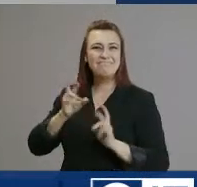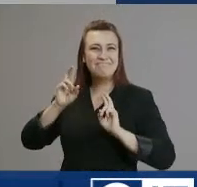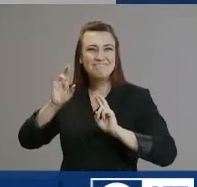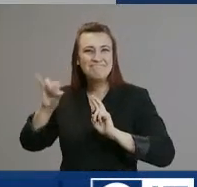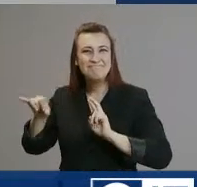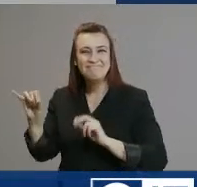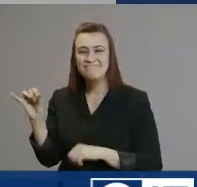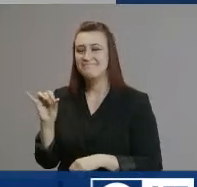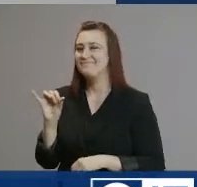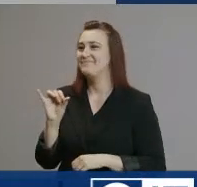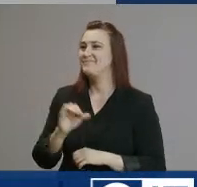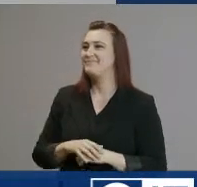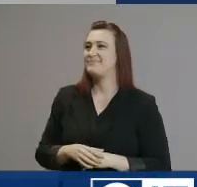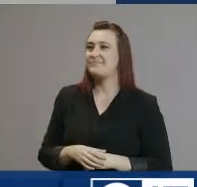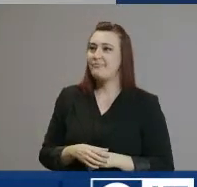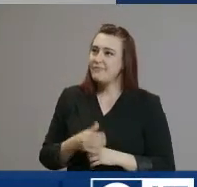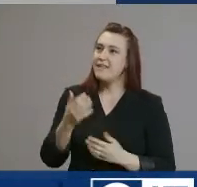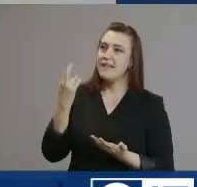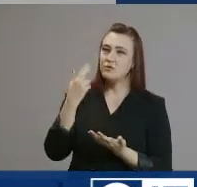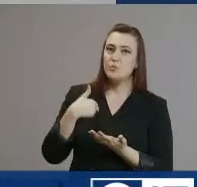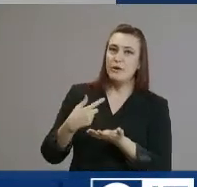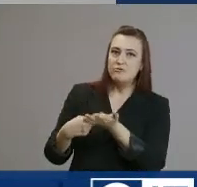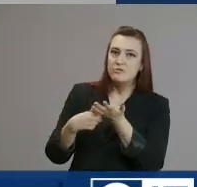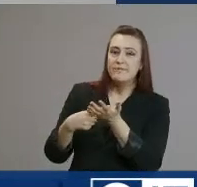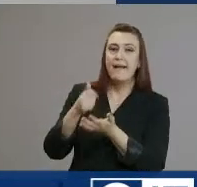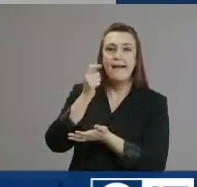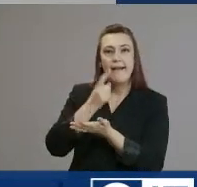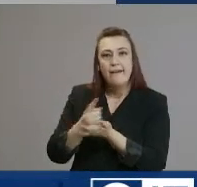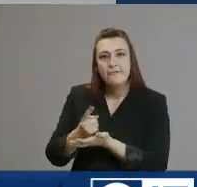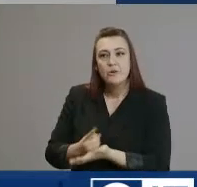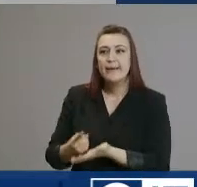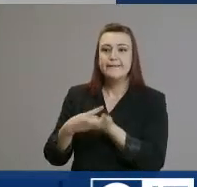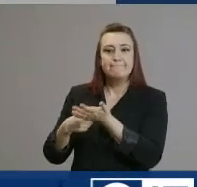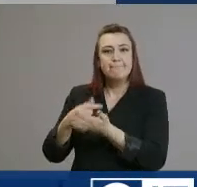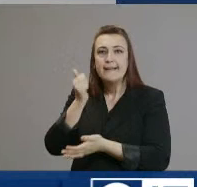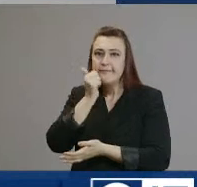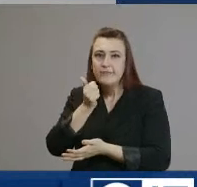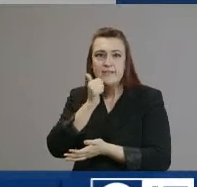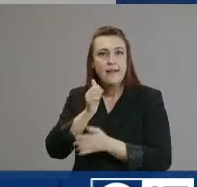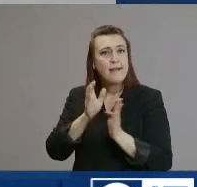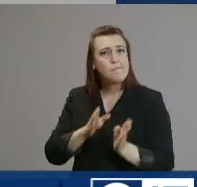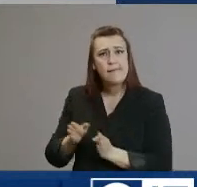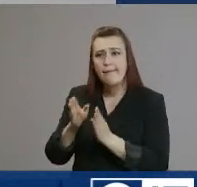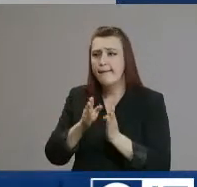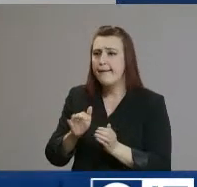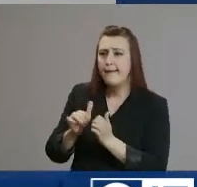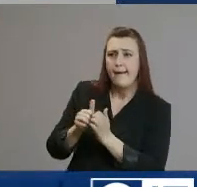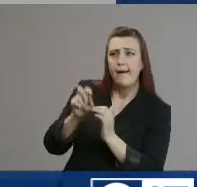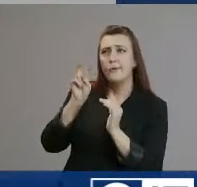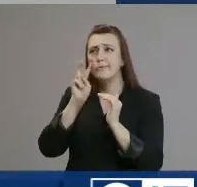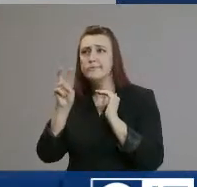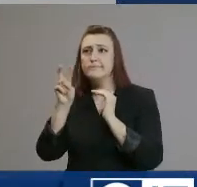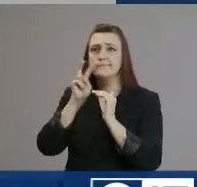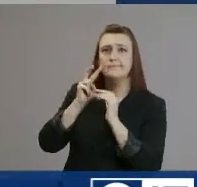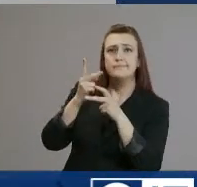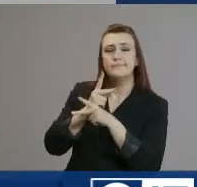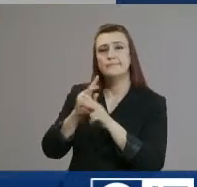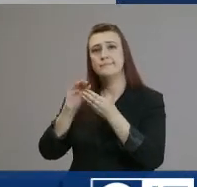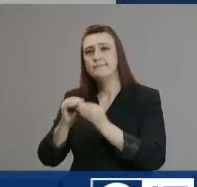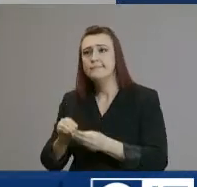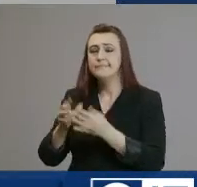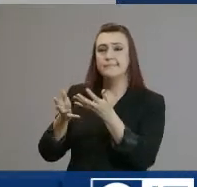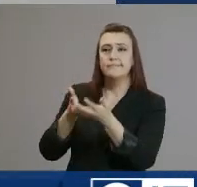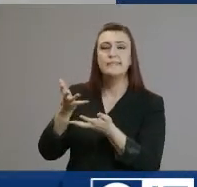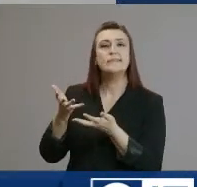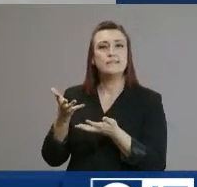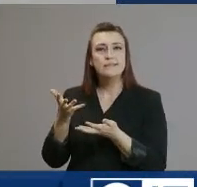we're talking every week and every day about this. That's why we're putting information out. That's why we're going to continue to stay